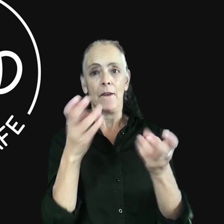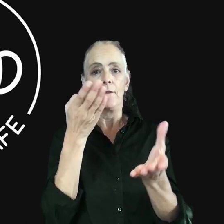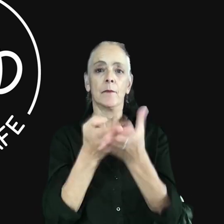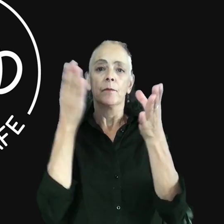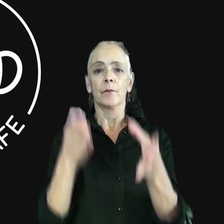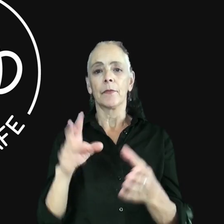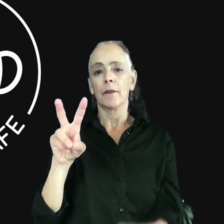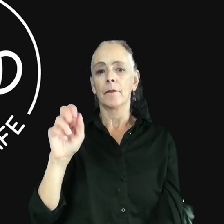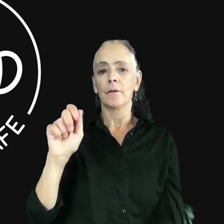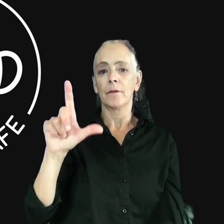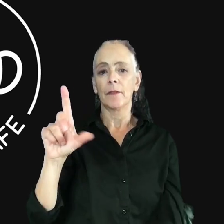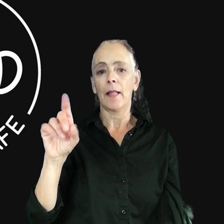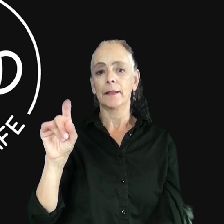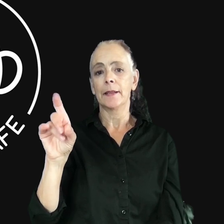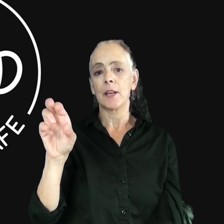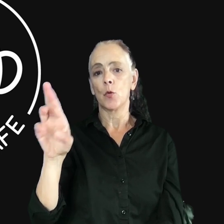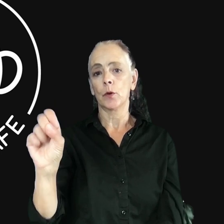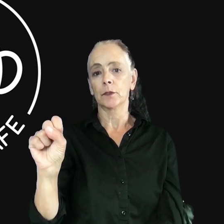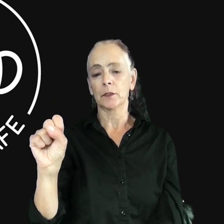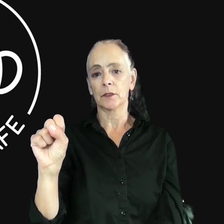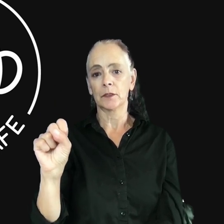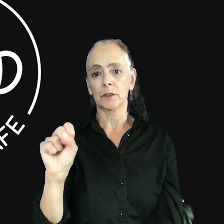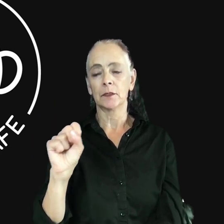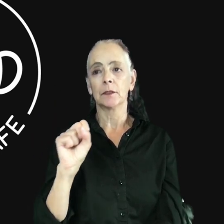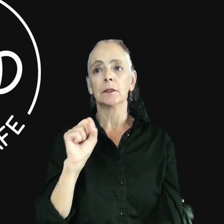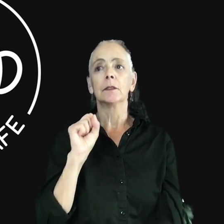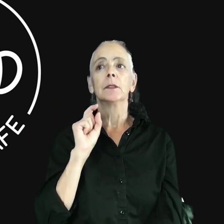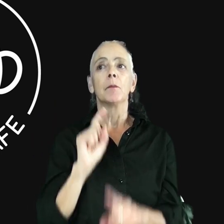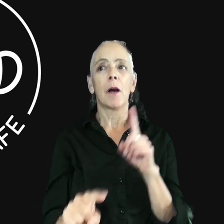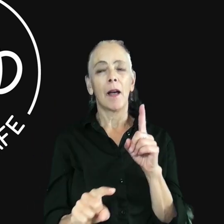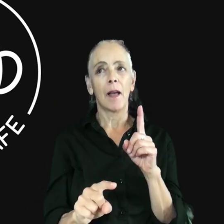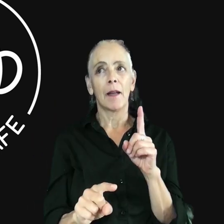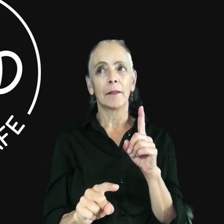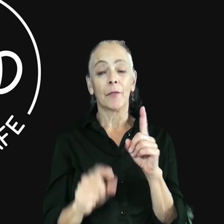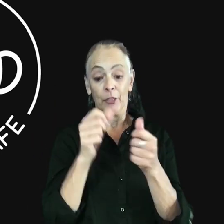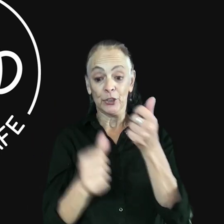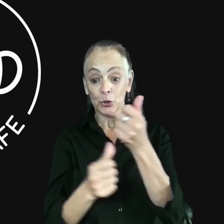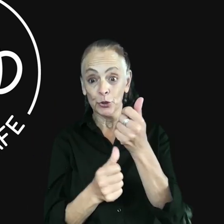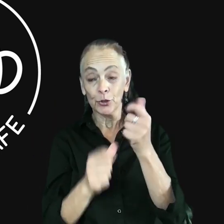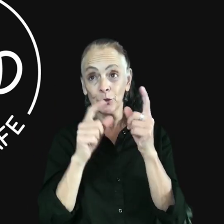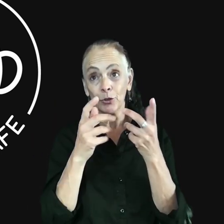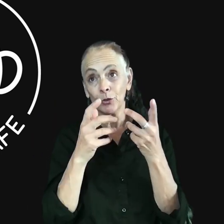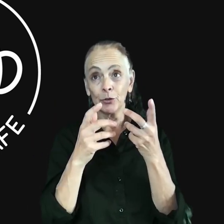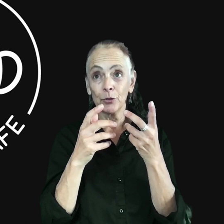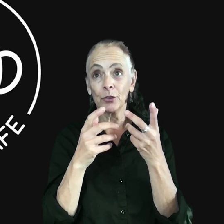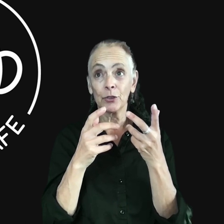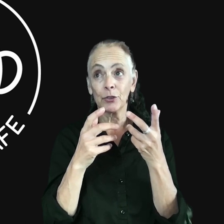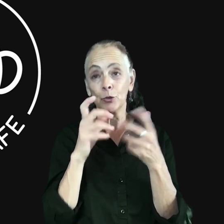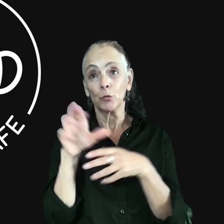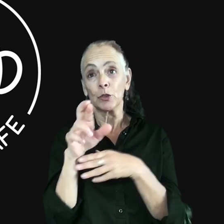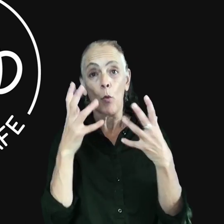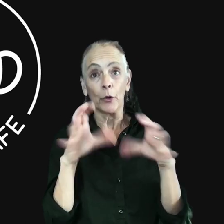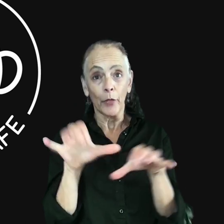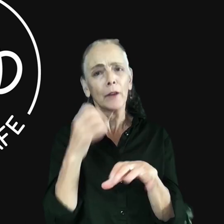but at the same time uh this is uh what the juniors want to do that and i can perfectly understand that because you know they were